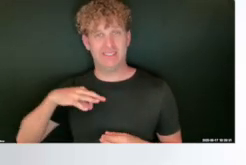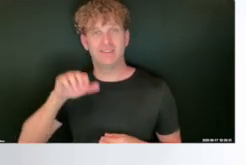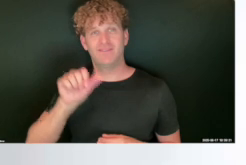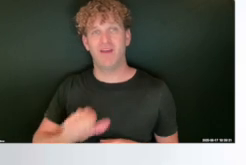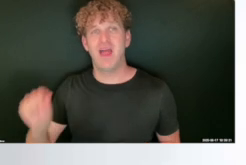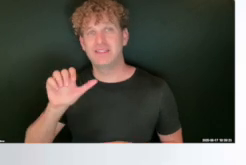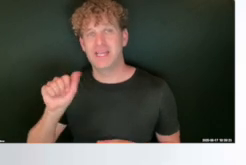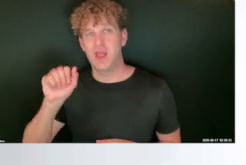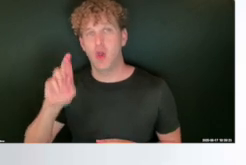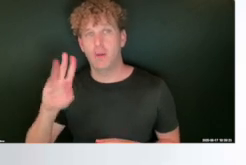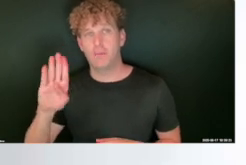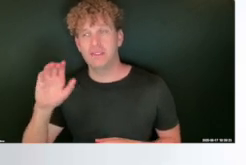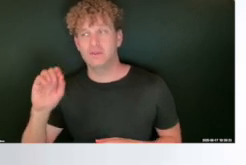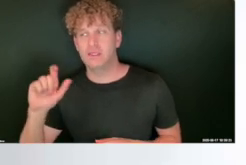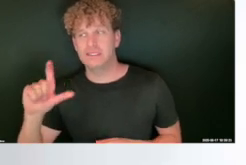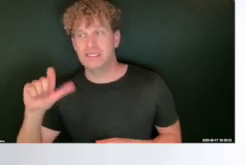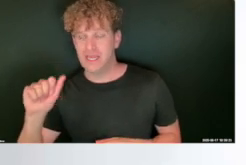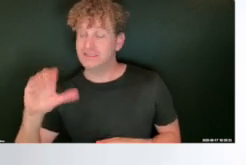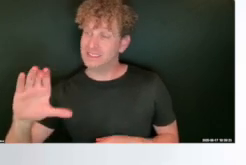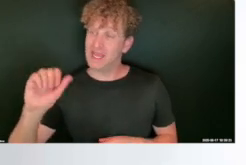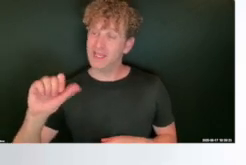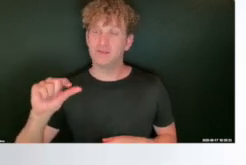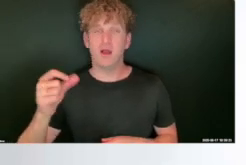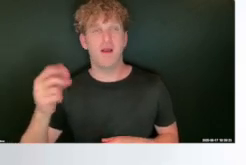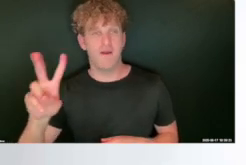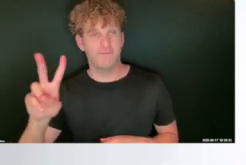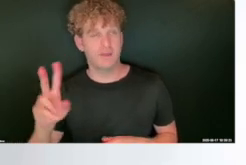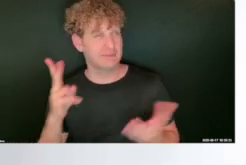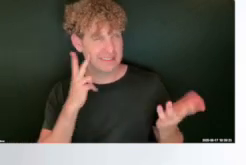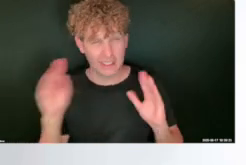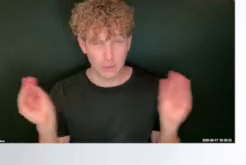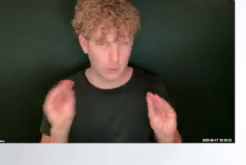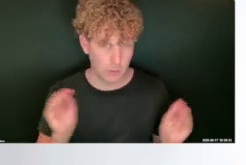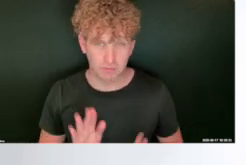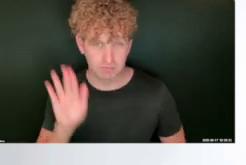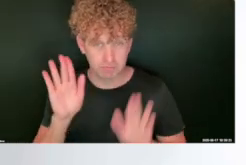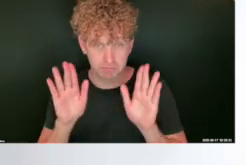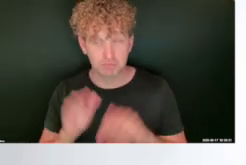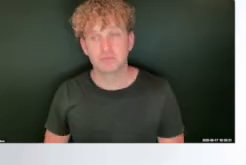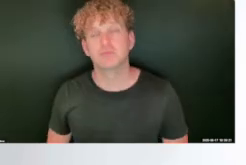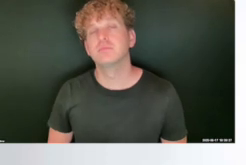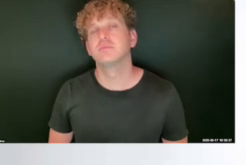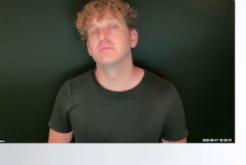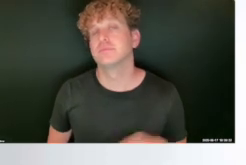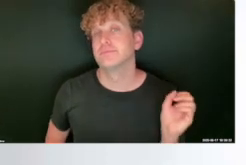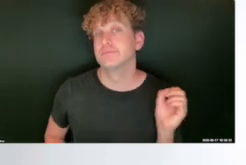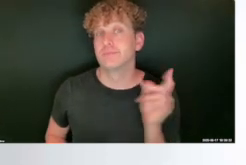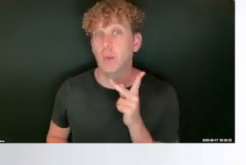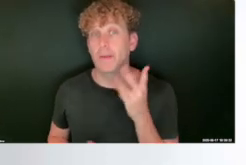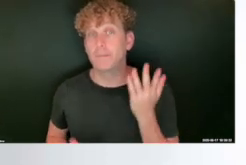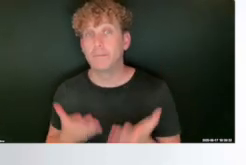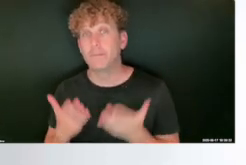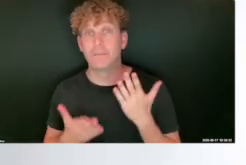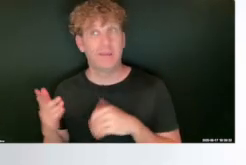Okay, up next, we have a group of presenters. I'll let them introduce themselves on the heavy